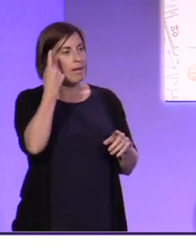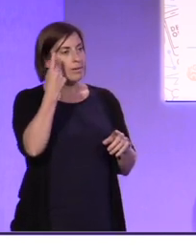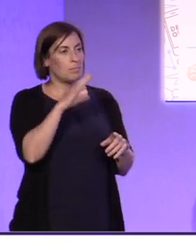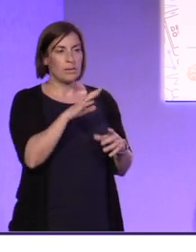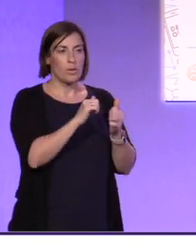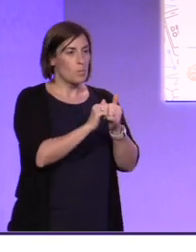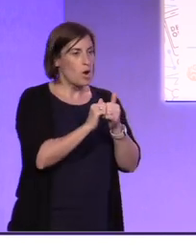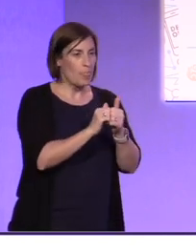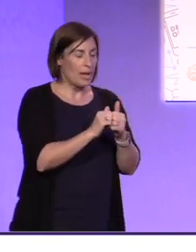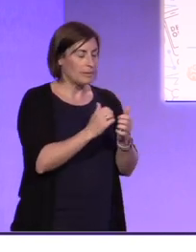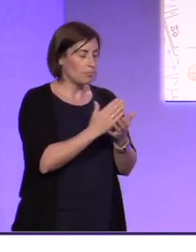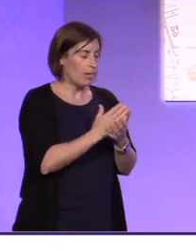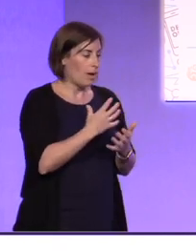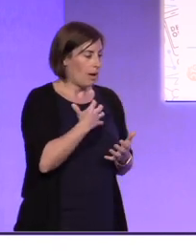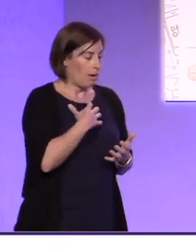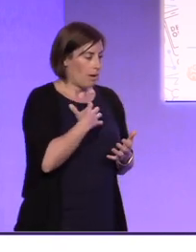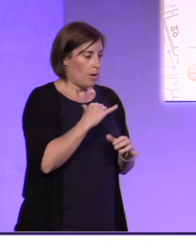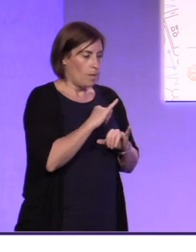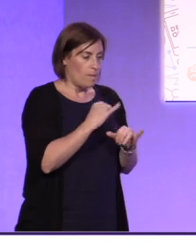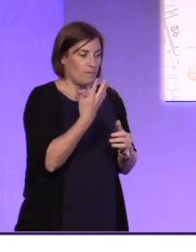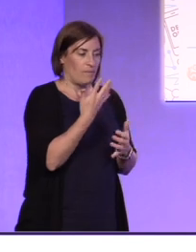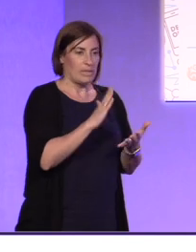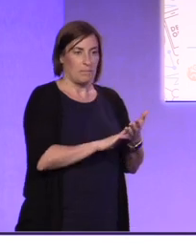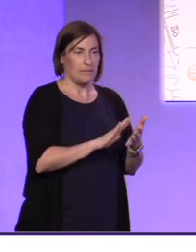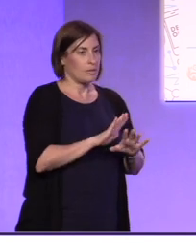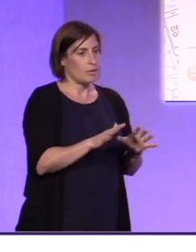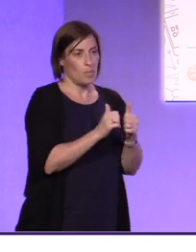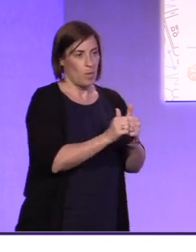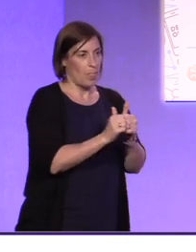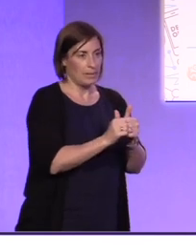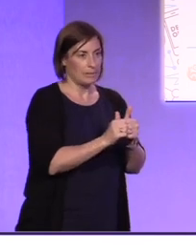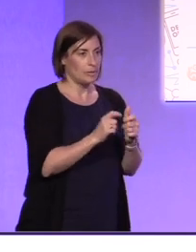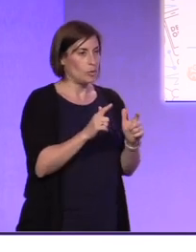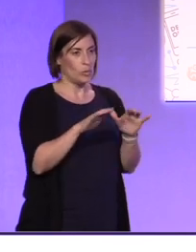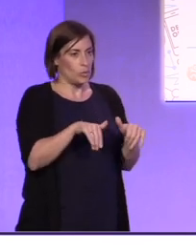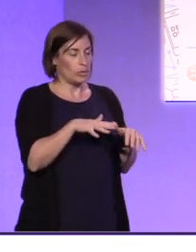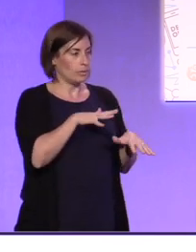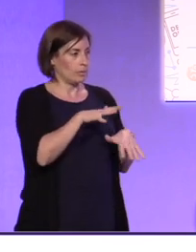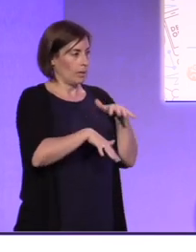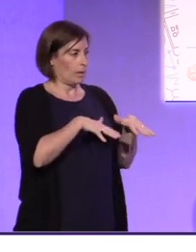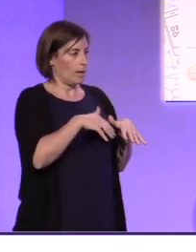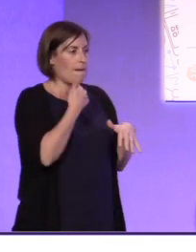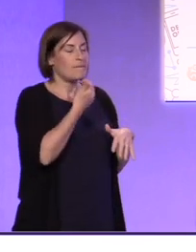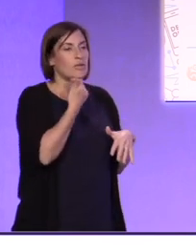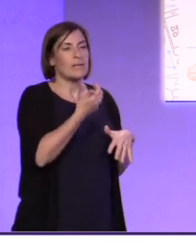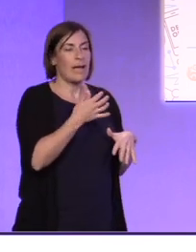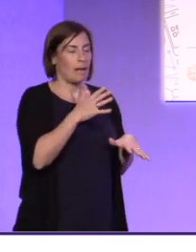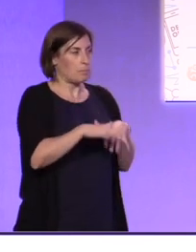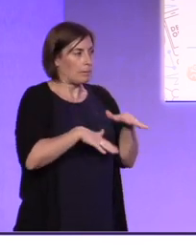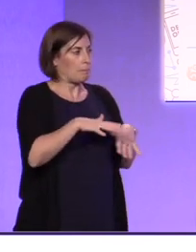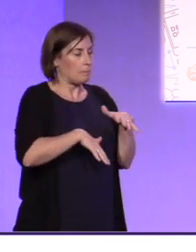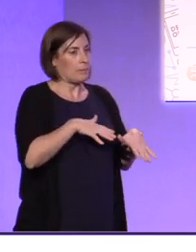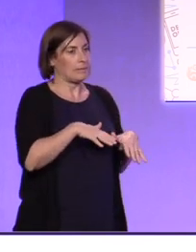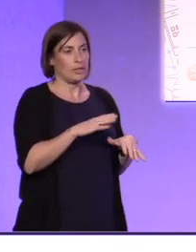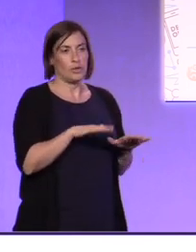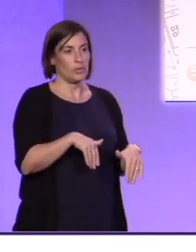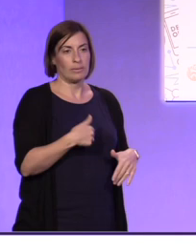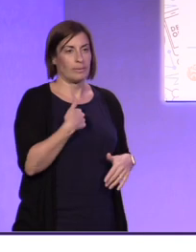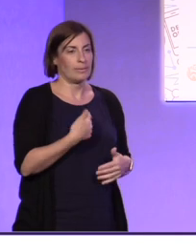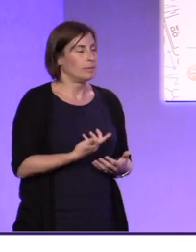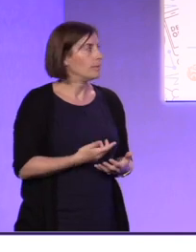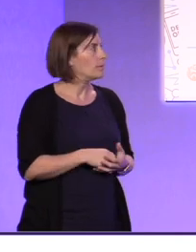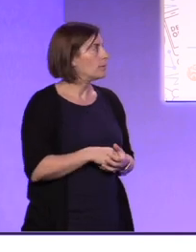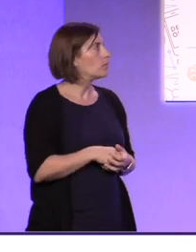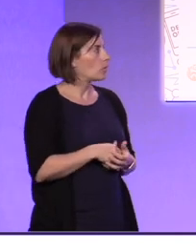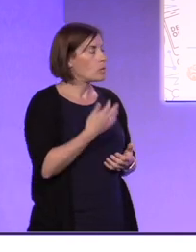The absolute horror of those 15 minutes was not worth it. No one should be panicking during their day-to-day job. So